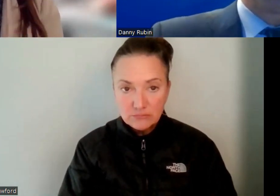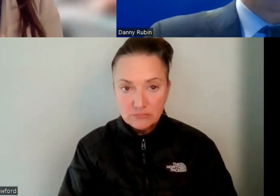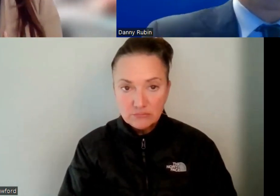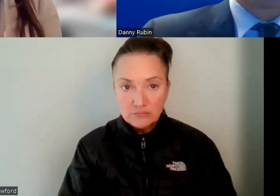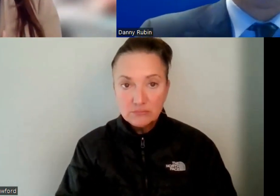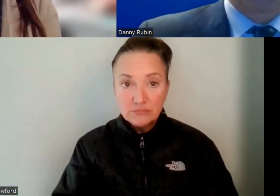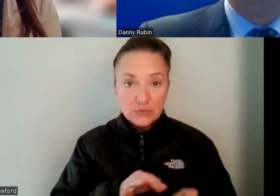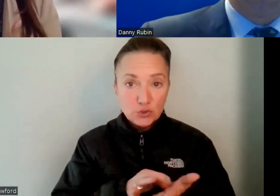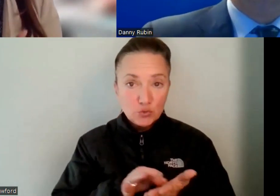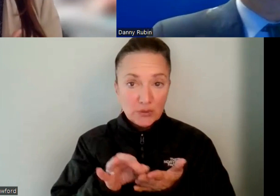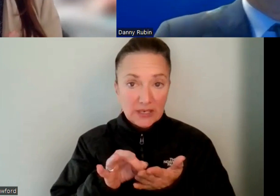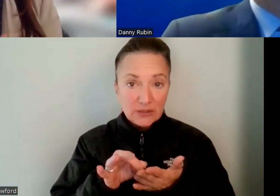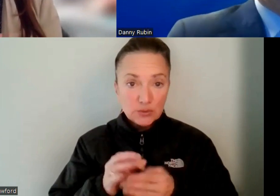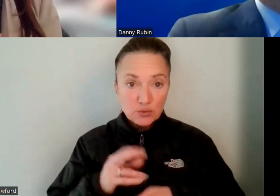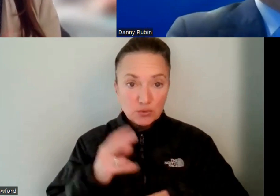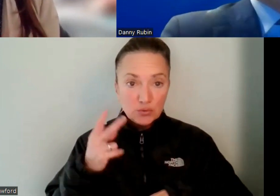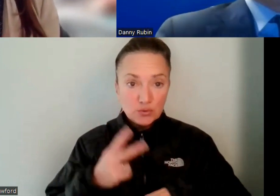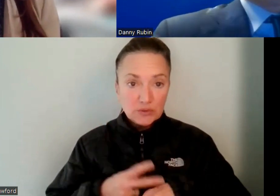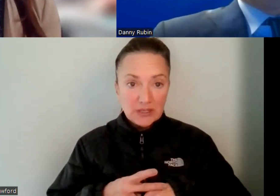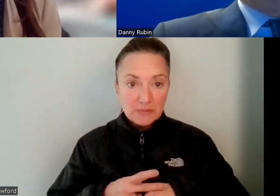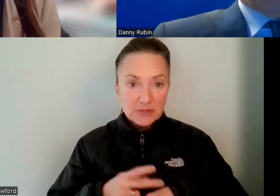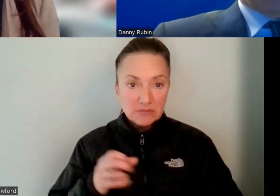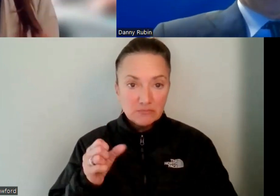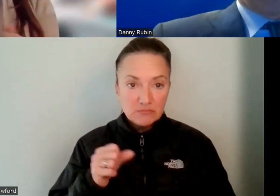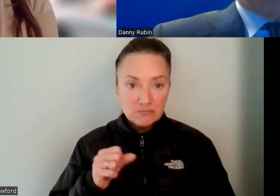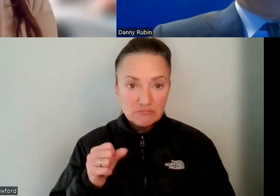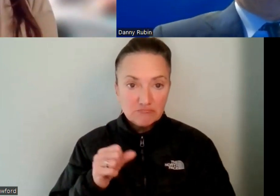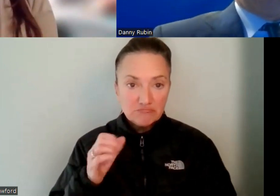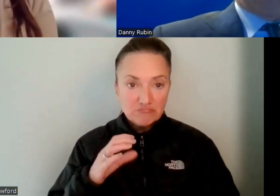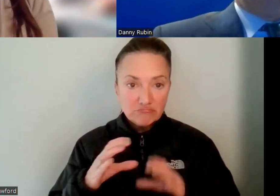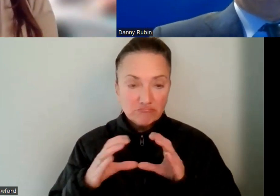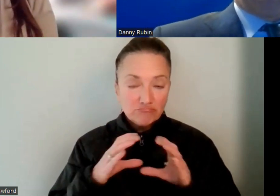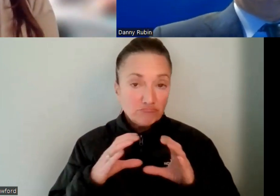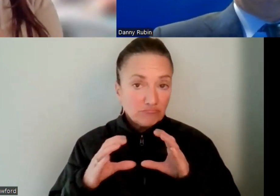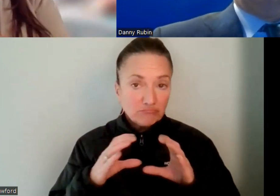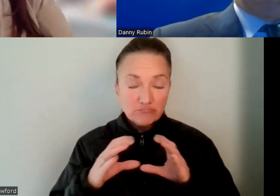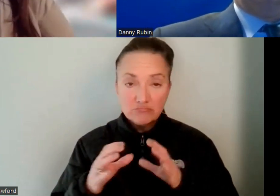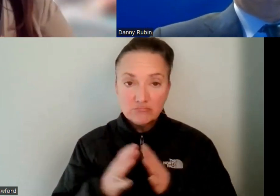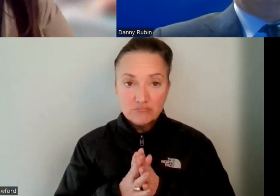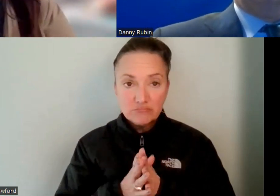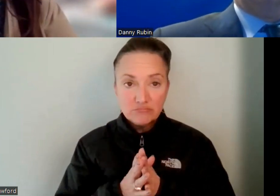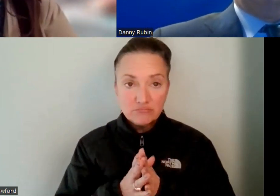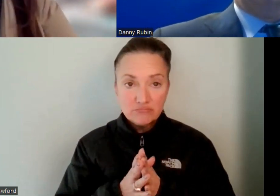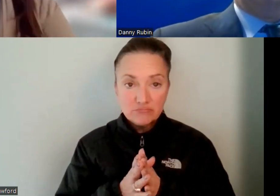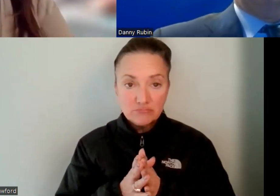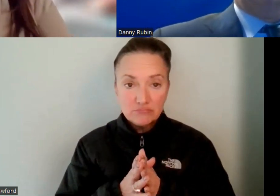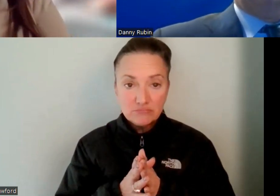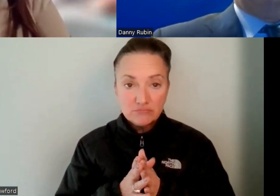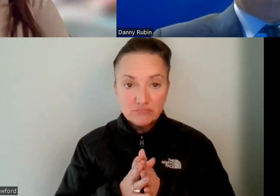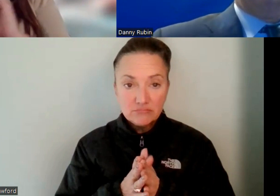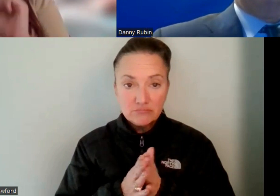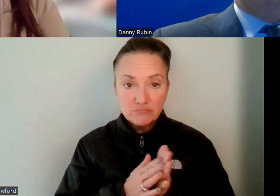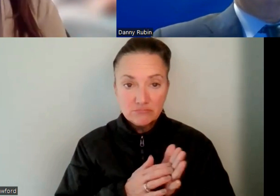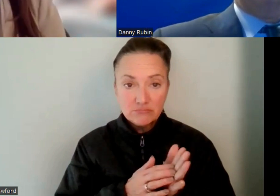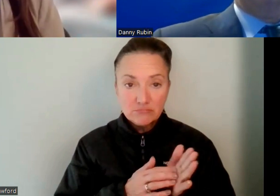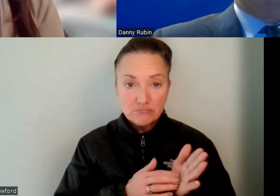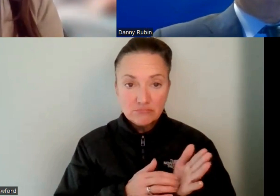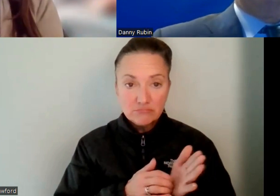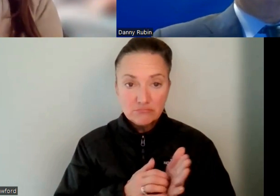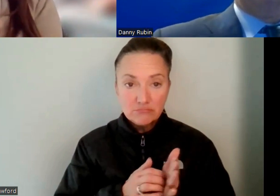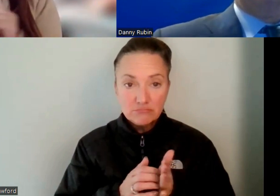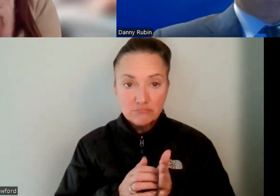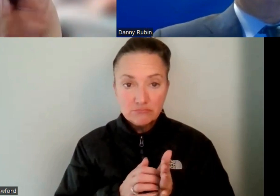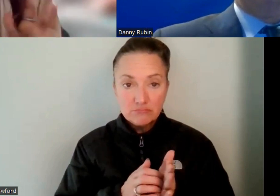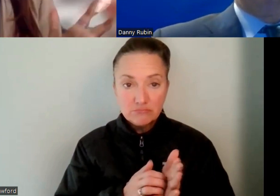sure?" And it was just more, again, communication. He told me what to do, so then I started counting it,